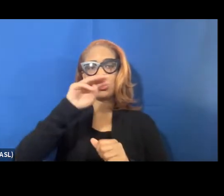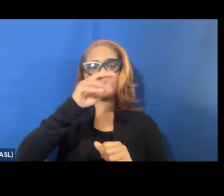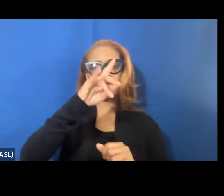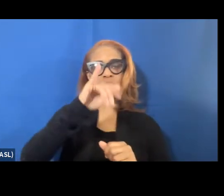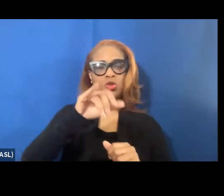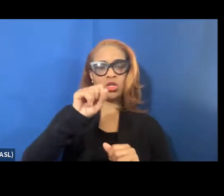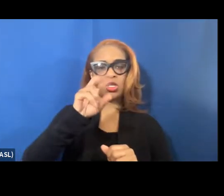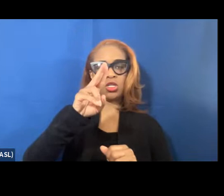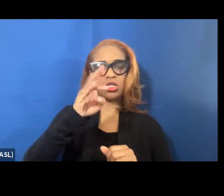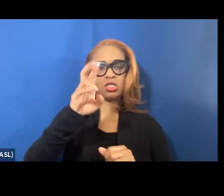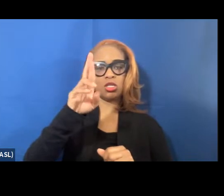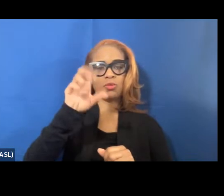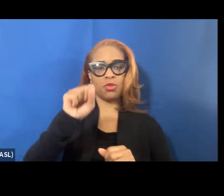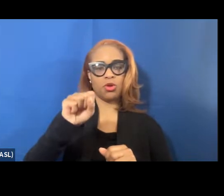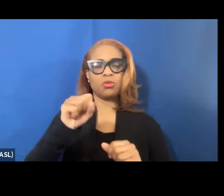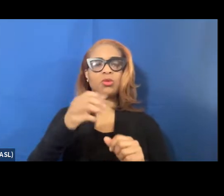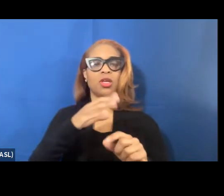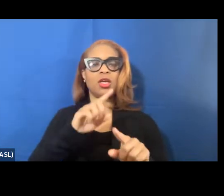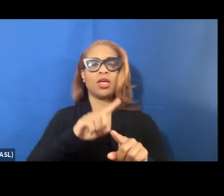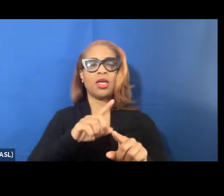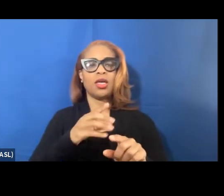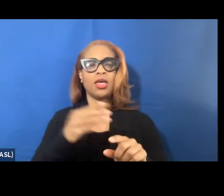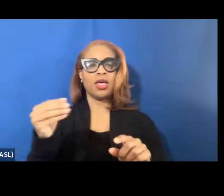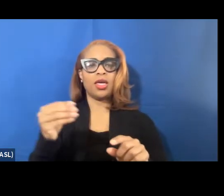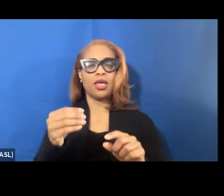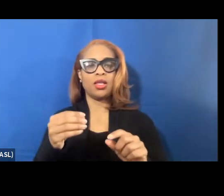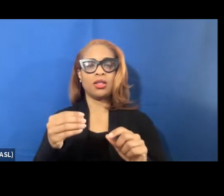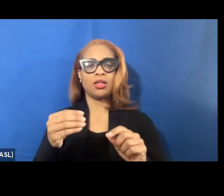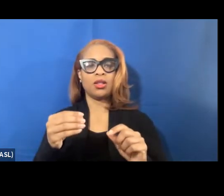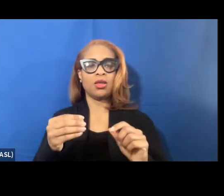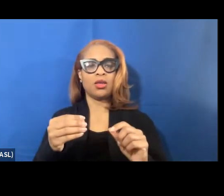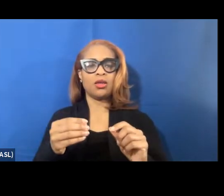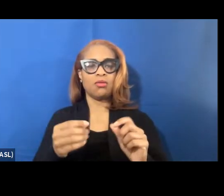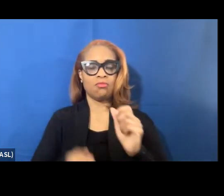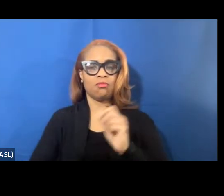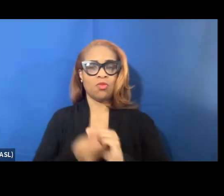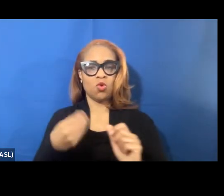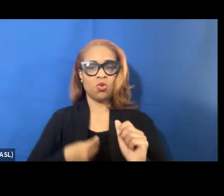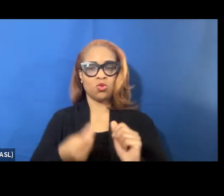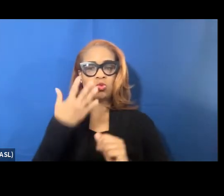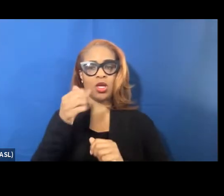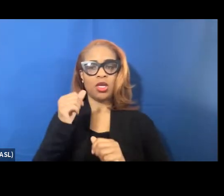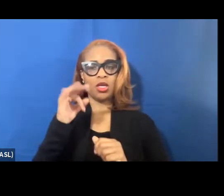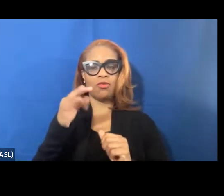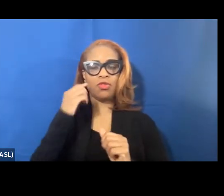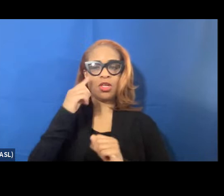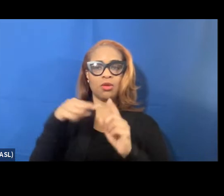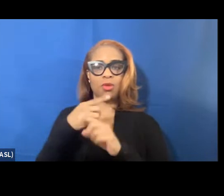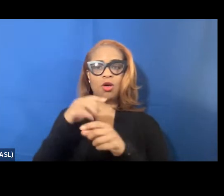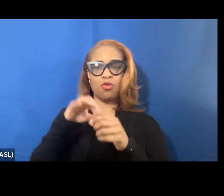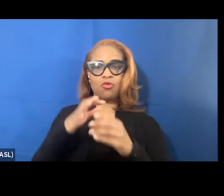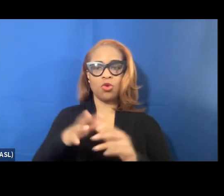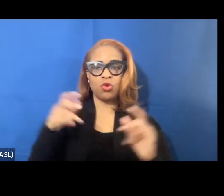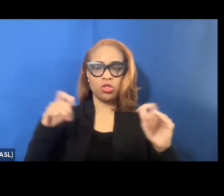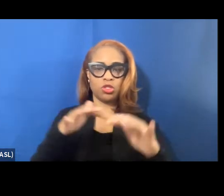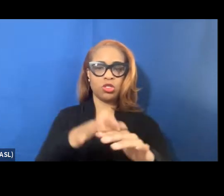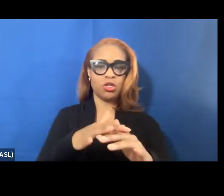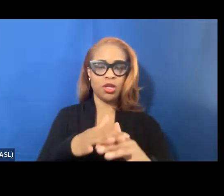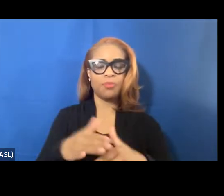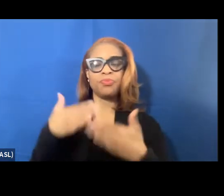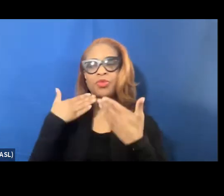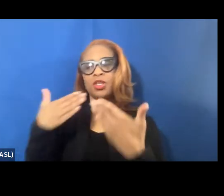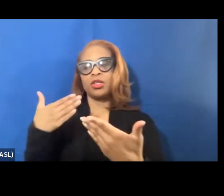overwhelmingly white when you factor in voter turnout thank you thank you for addressing the commission we will now move on to number